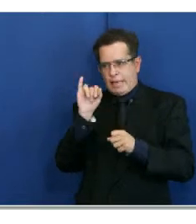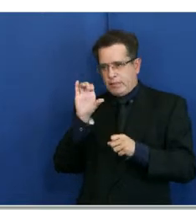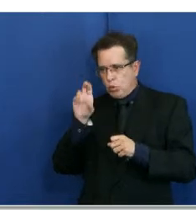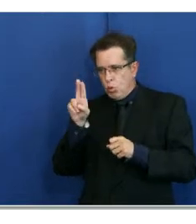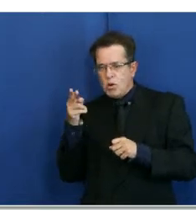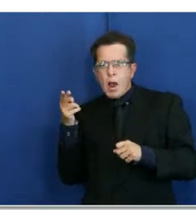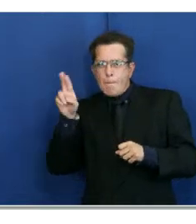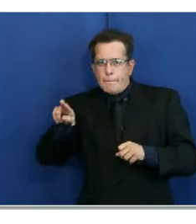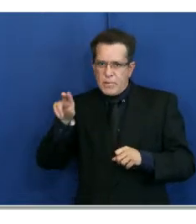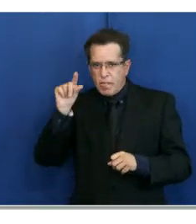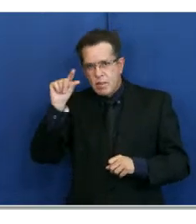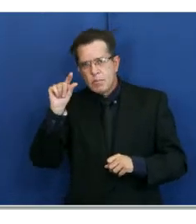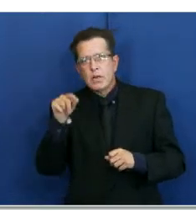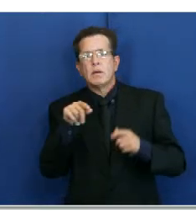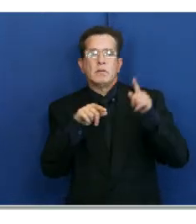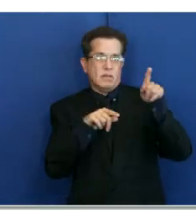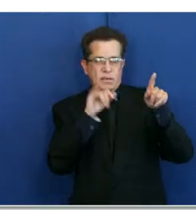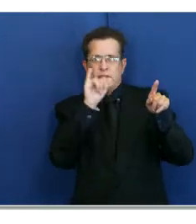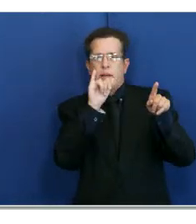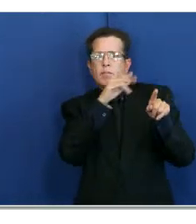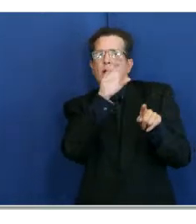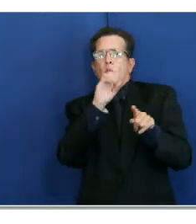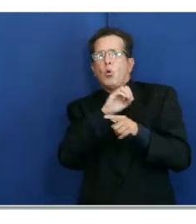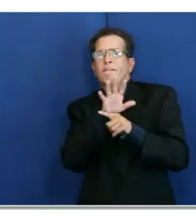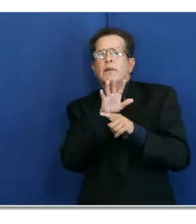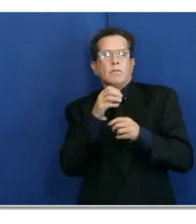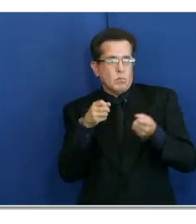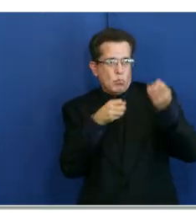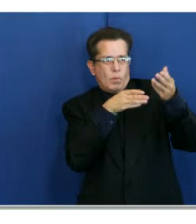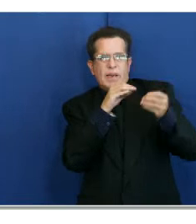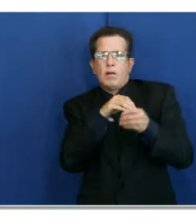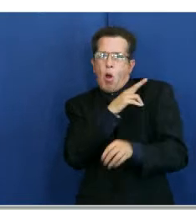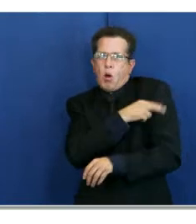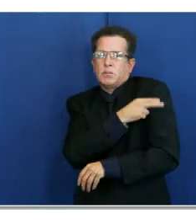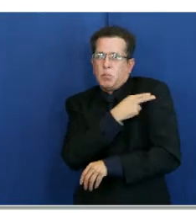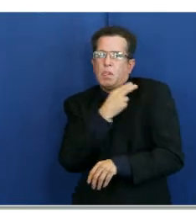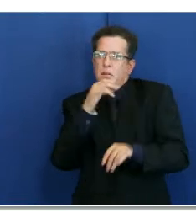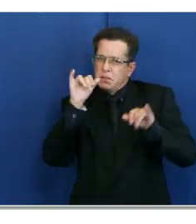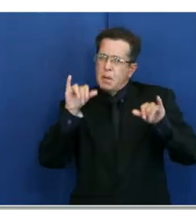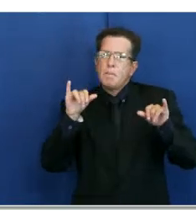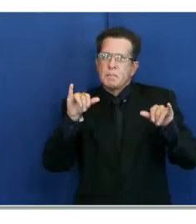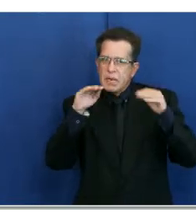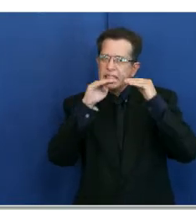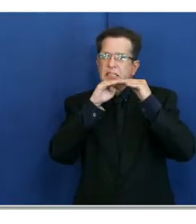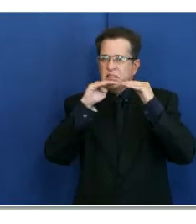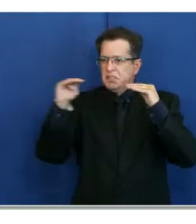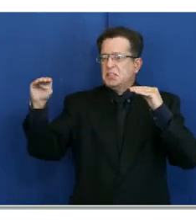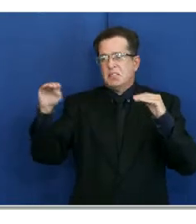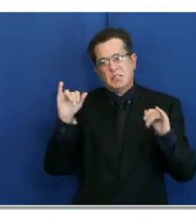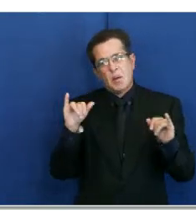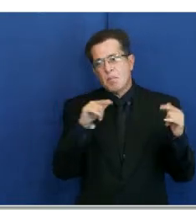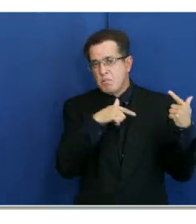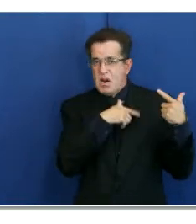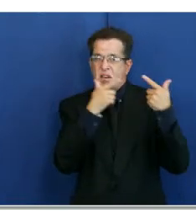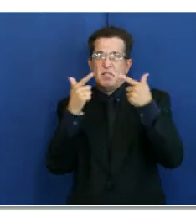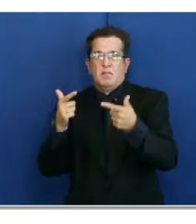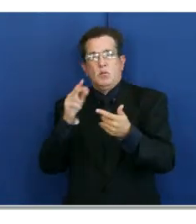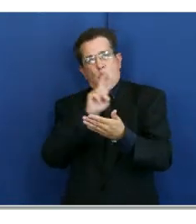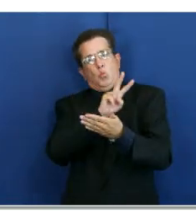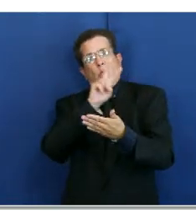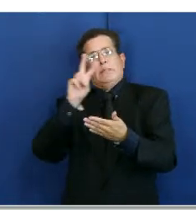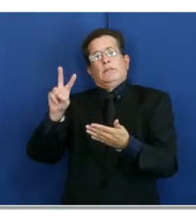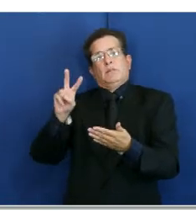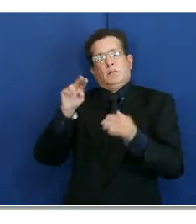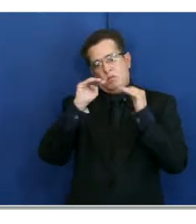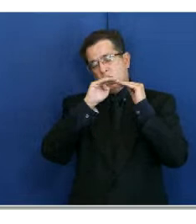in COVID-related hospitalizations, generally holding consistent for where we've been for about the past 2